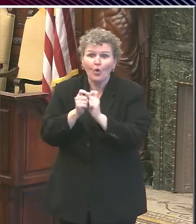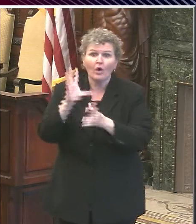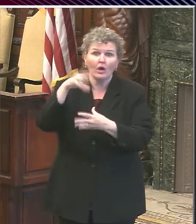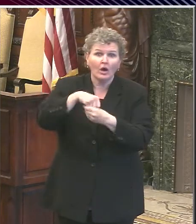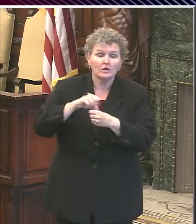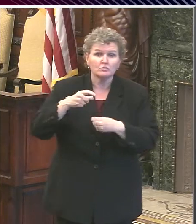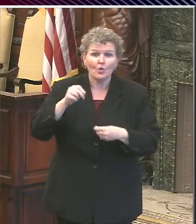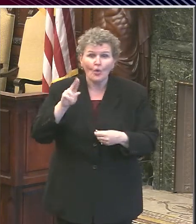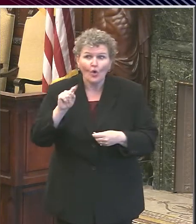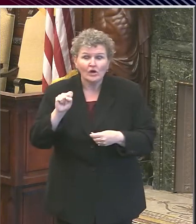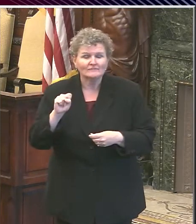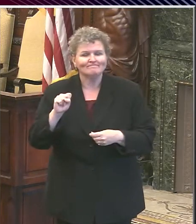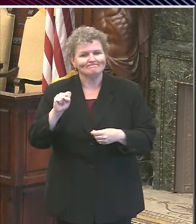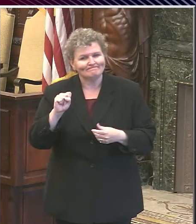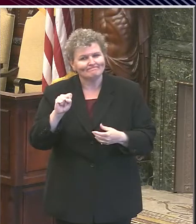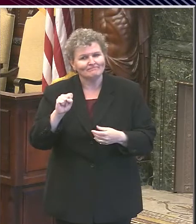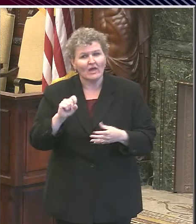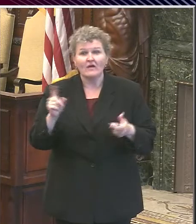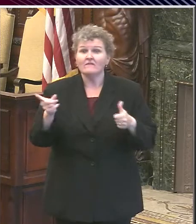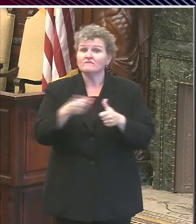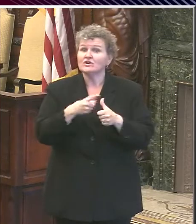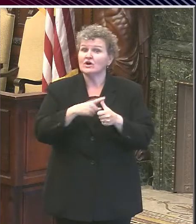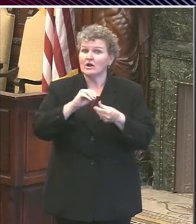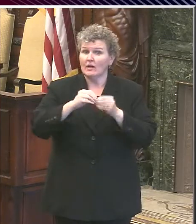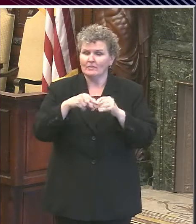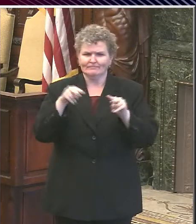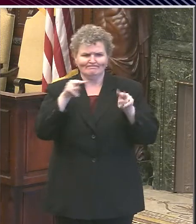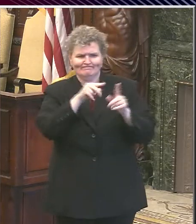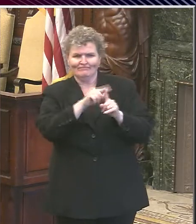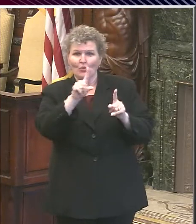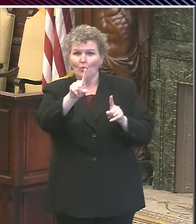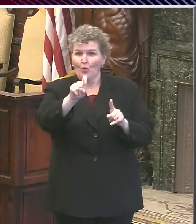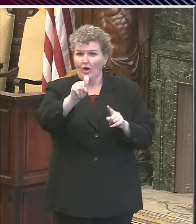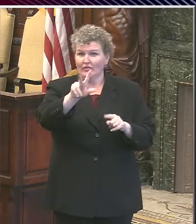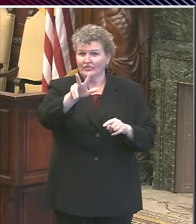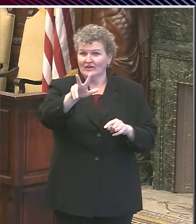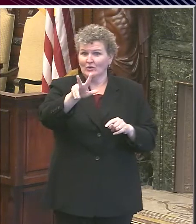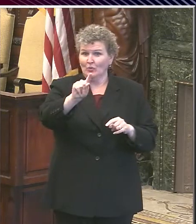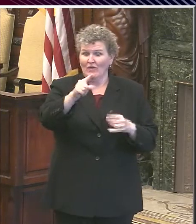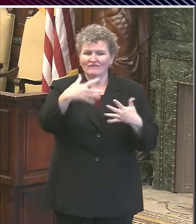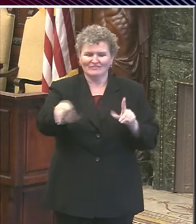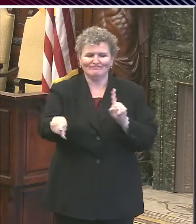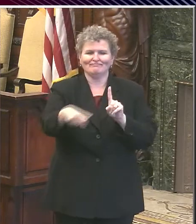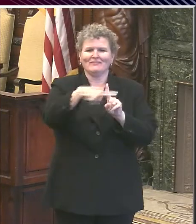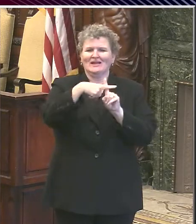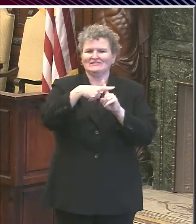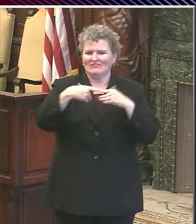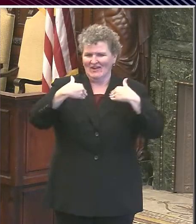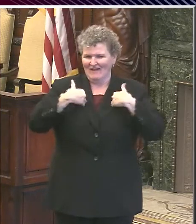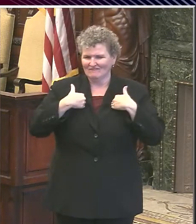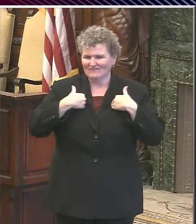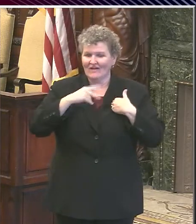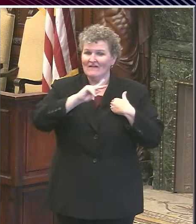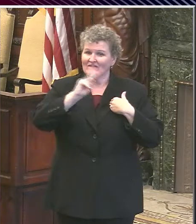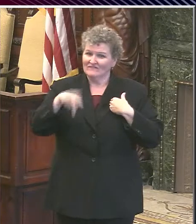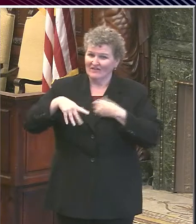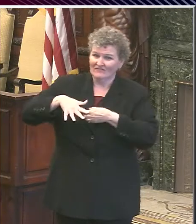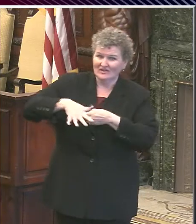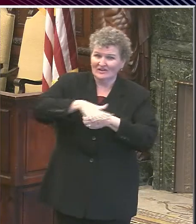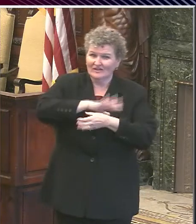numbers. Since this time yesterday, we've identified 131 new cases of the coronavirus infection in Philadelphia residents, bringing us to a total